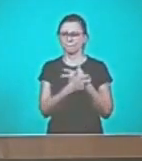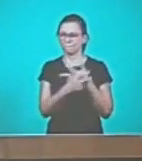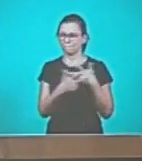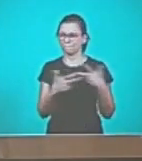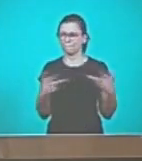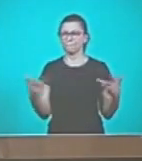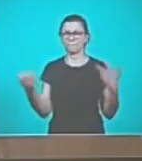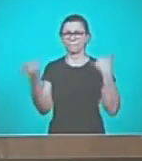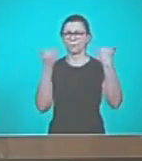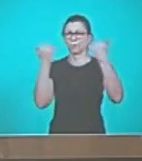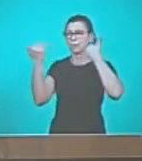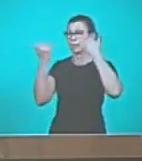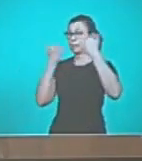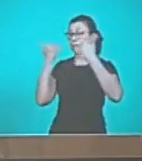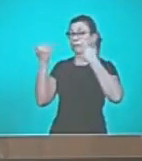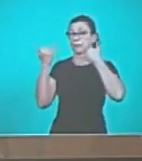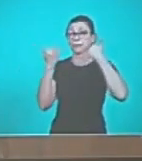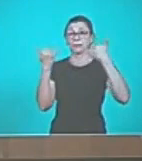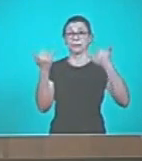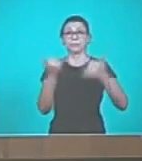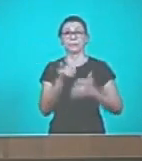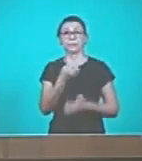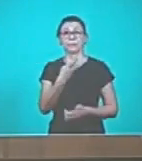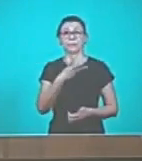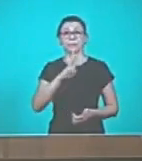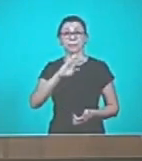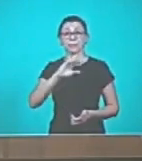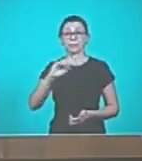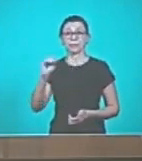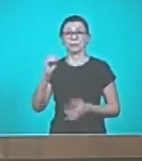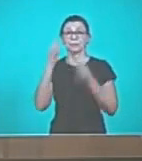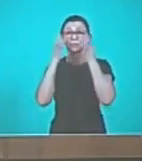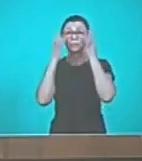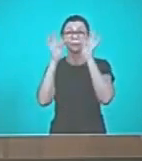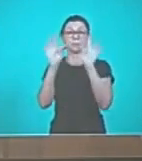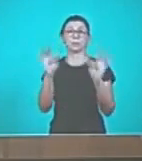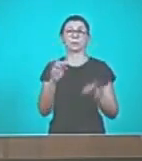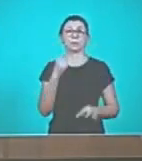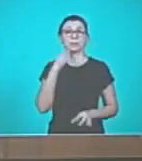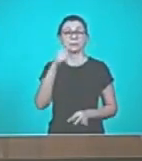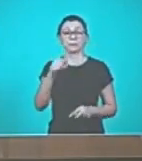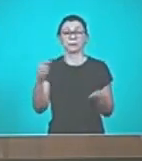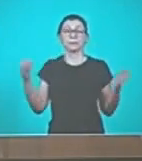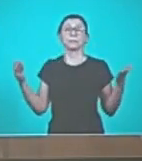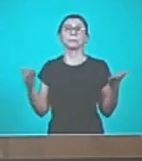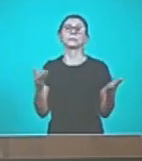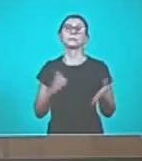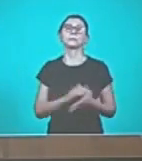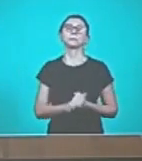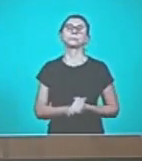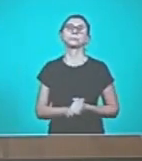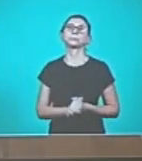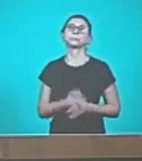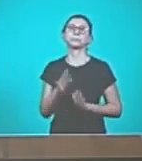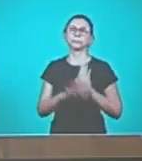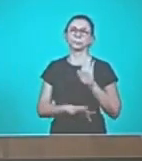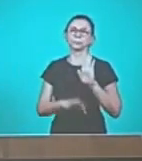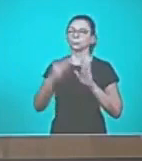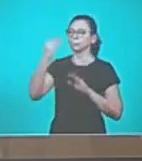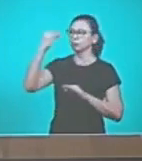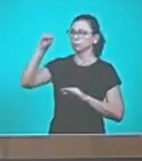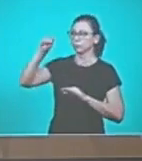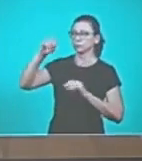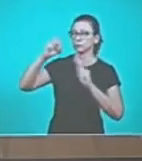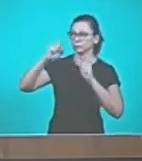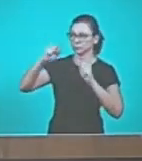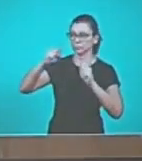here. We have 300 of those testimonies only this week. But when we speak about the text here, you can put the